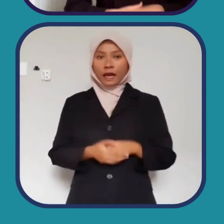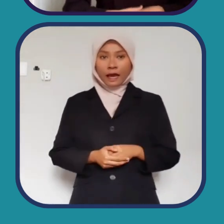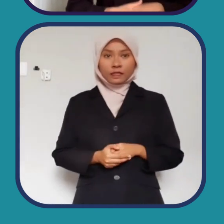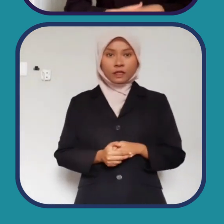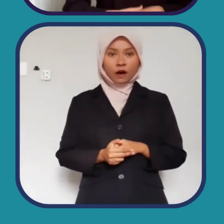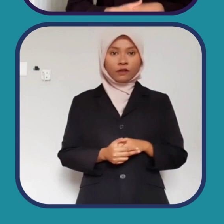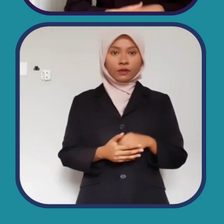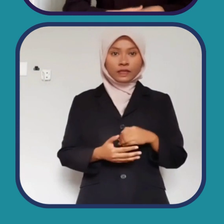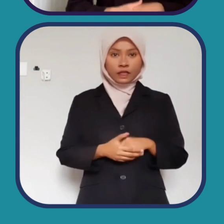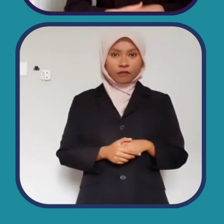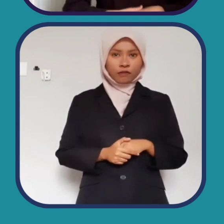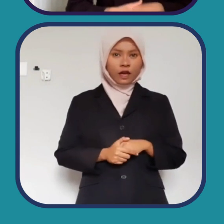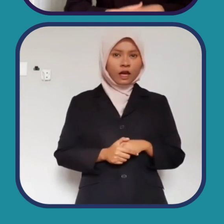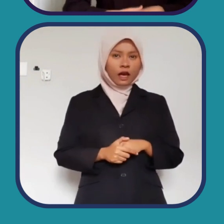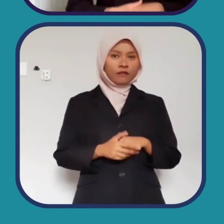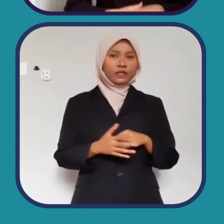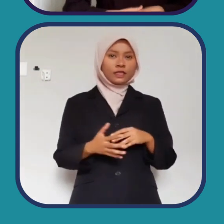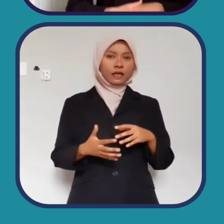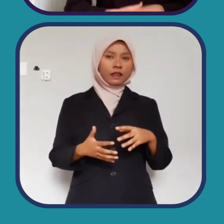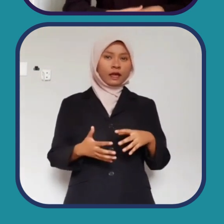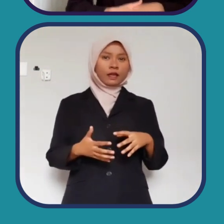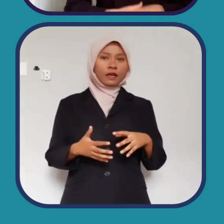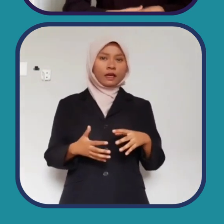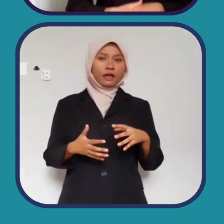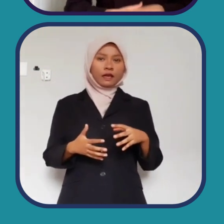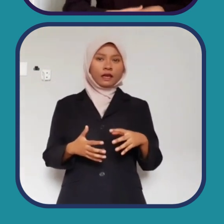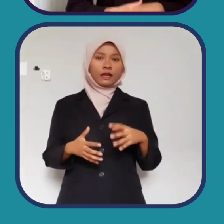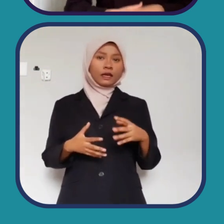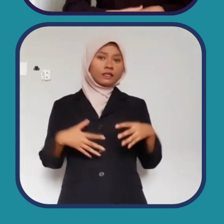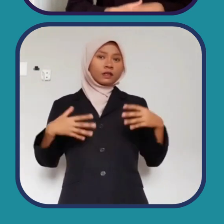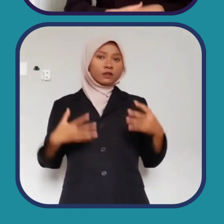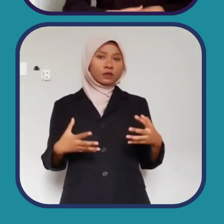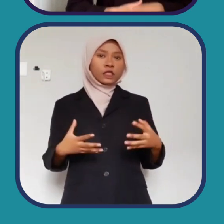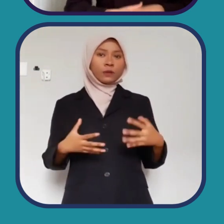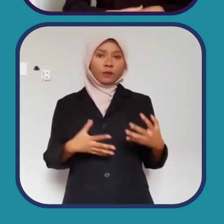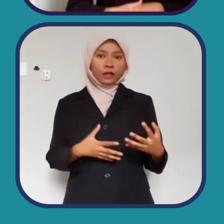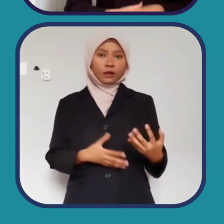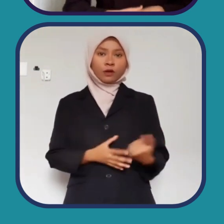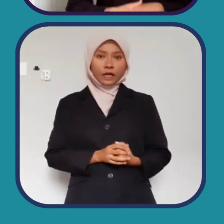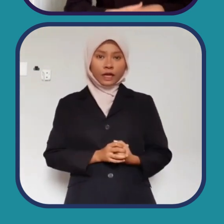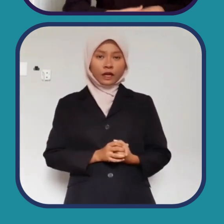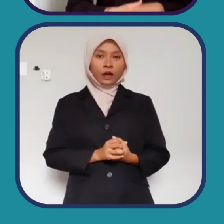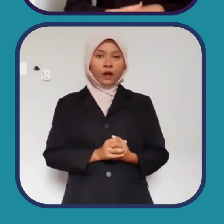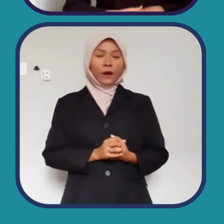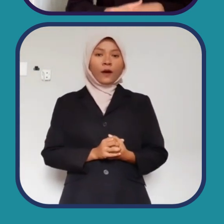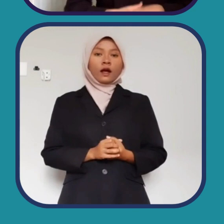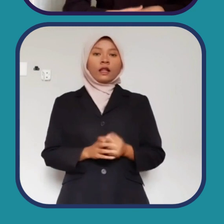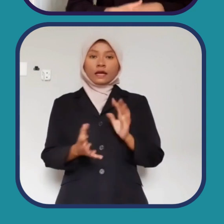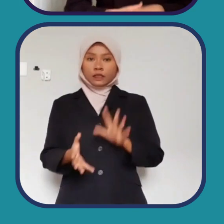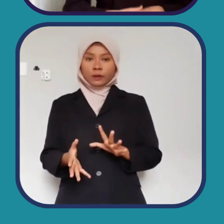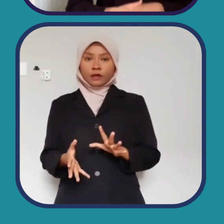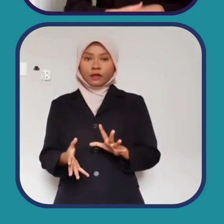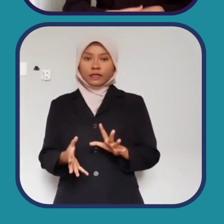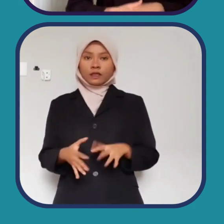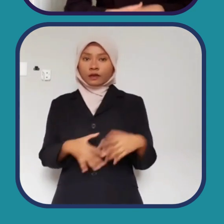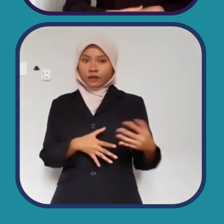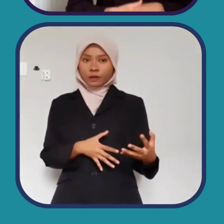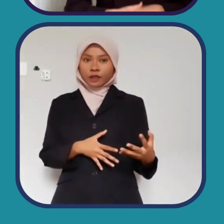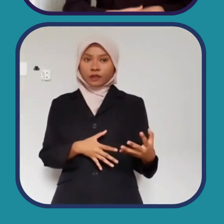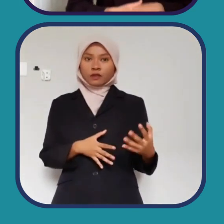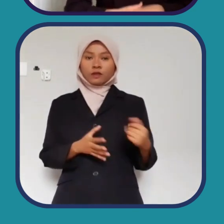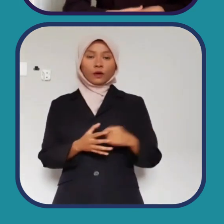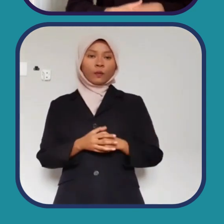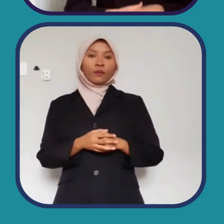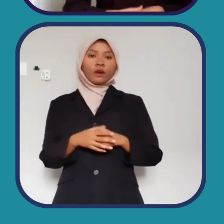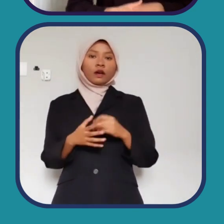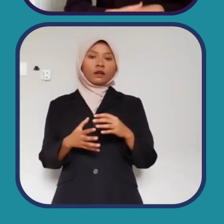the ends of the receive. Having said that, it is also simpler to learn. Last but not least,